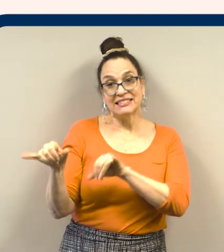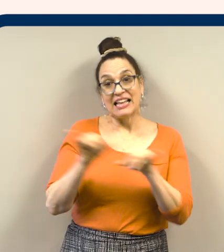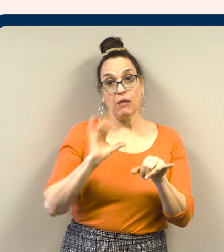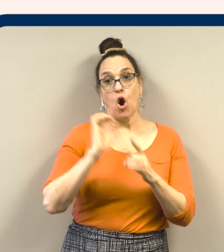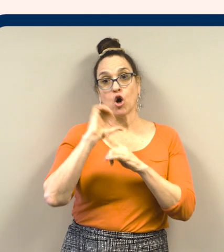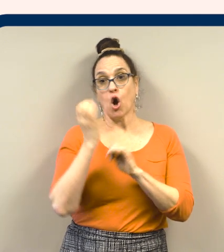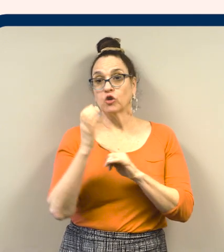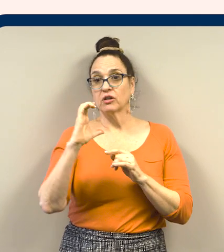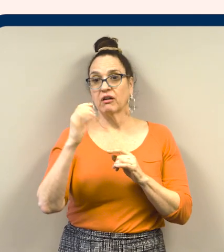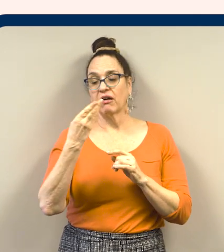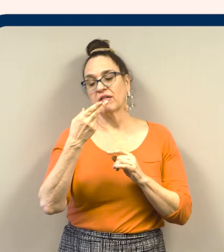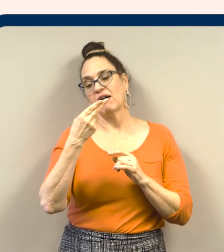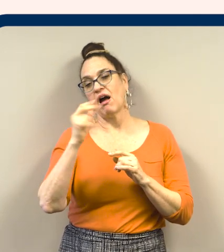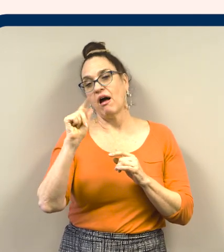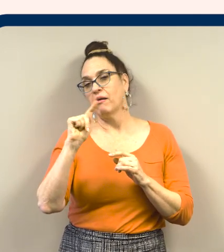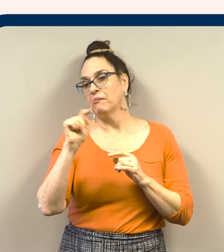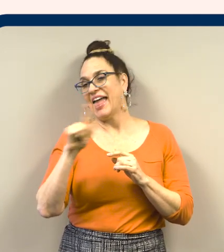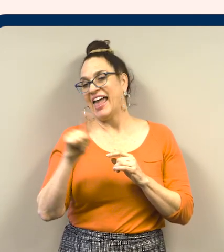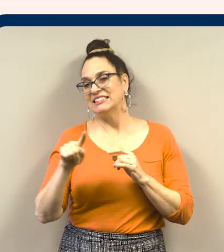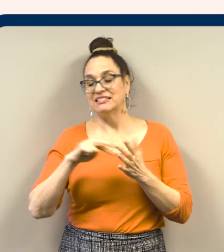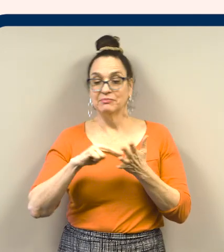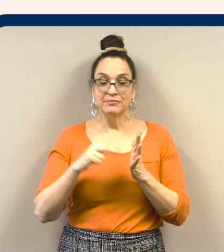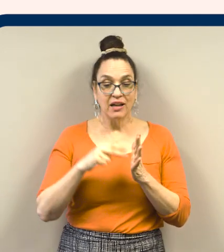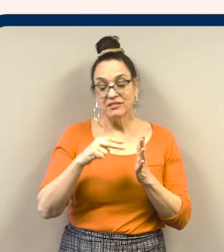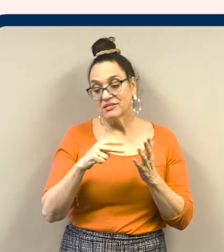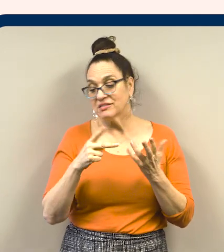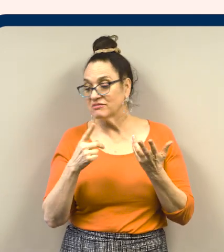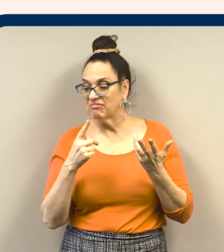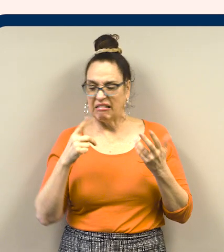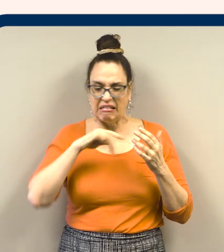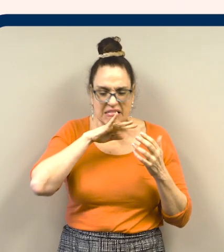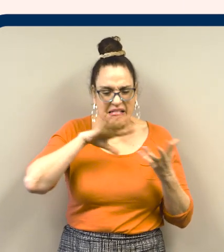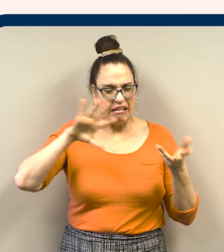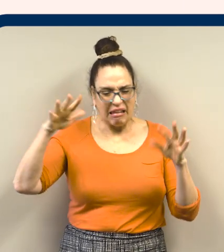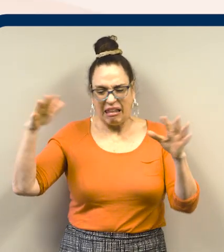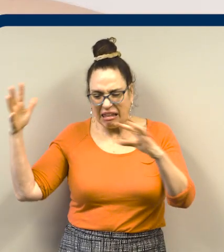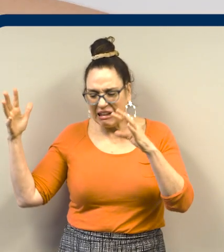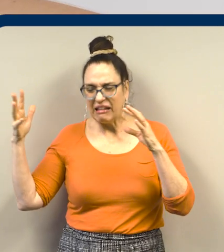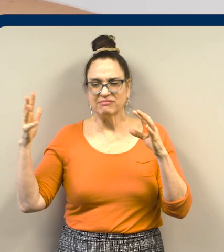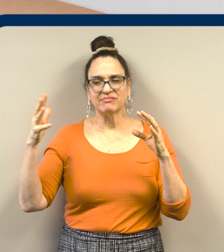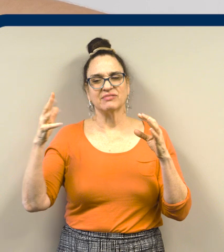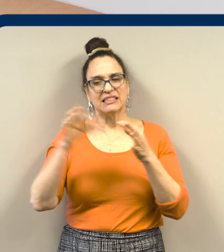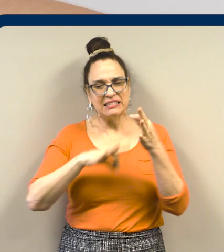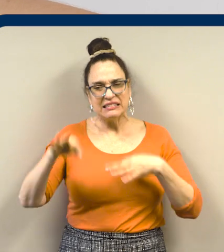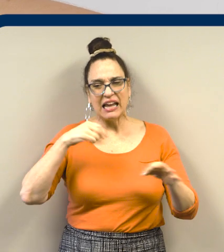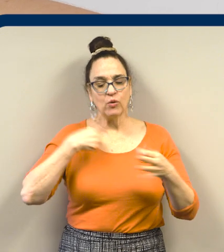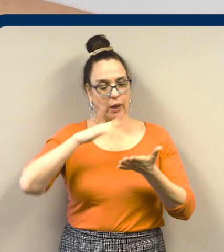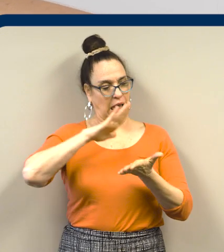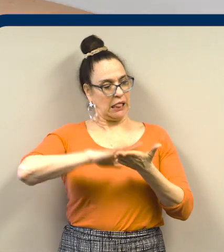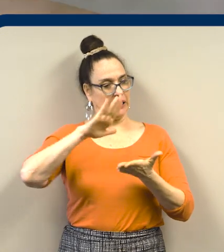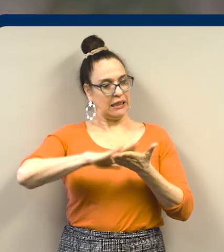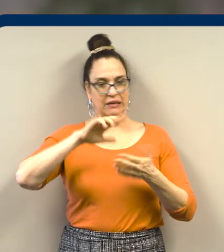can represent clutter, not just in our kitchen, but in our minds and hearts. Think of the act of cleaning as an